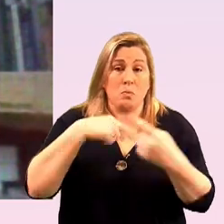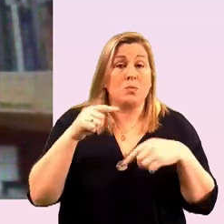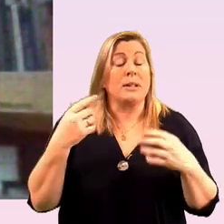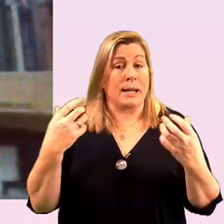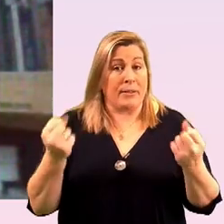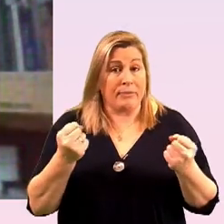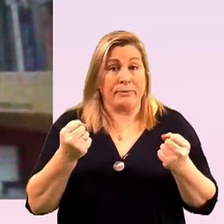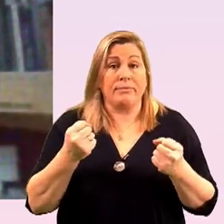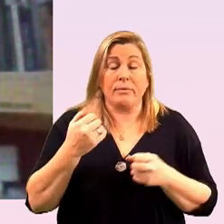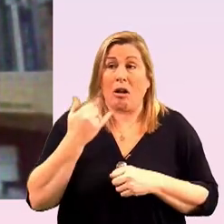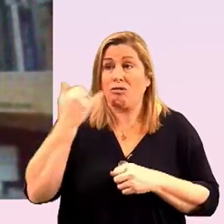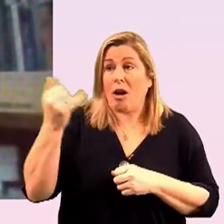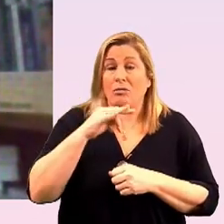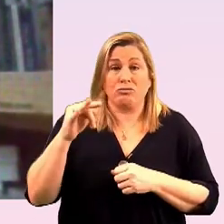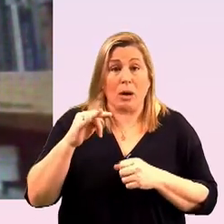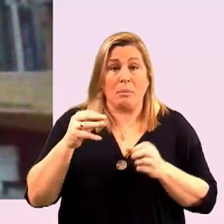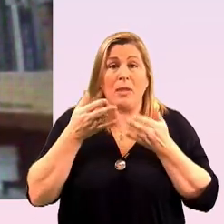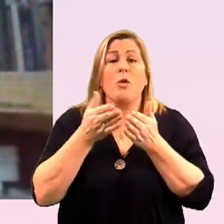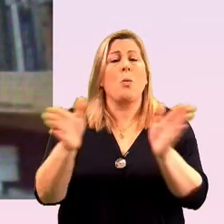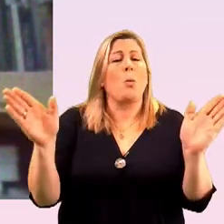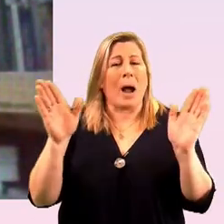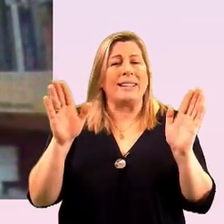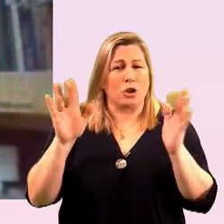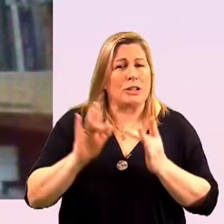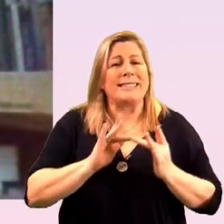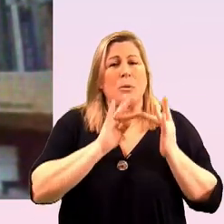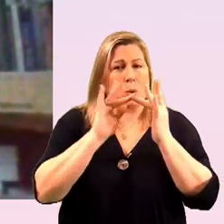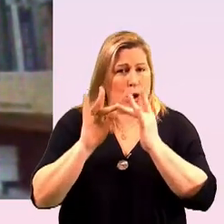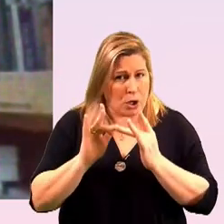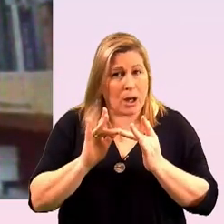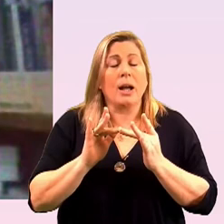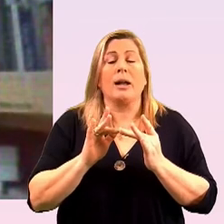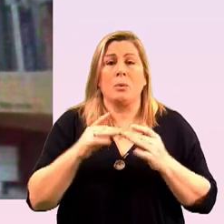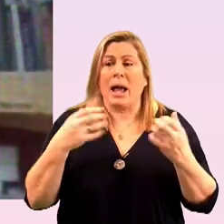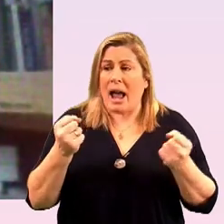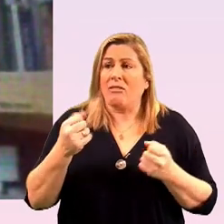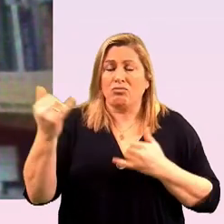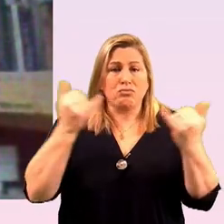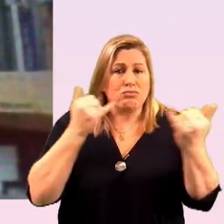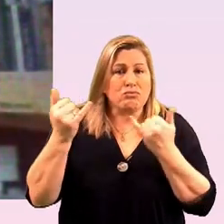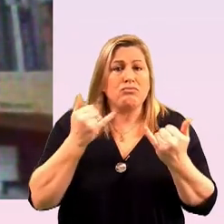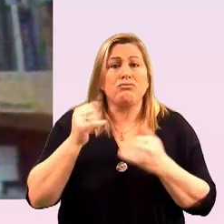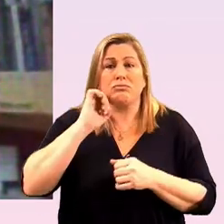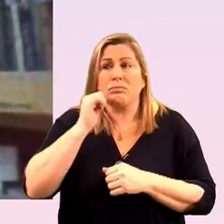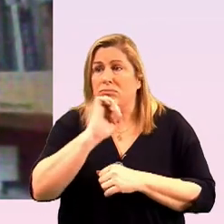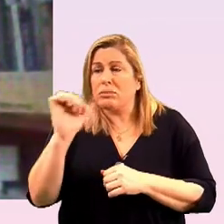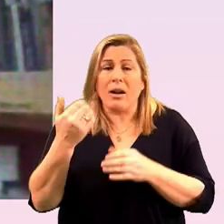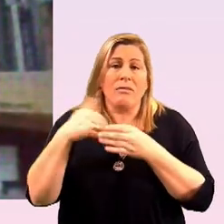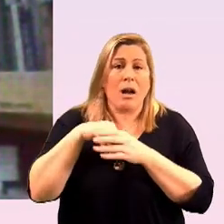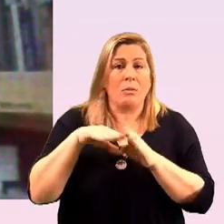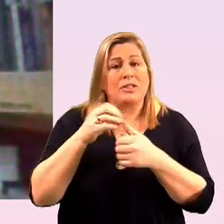We have got calls then from the wider network. That's the network committee itself. From our wider network, we've had calls because they're involved with other